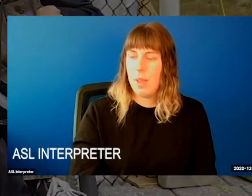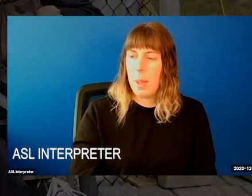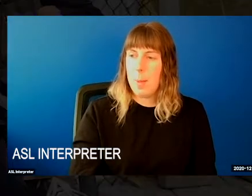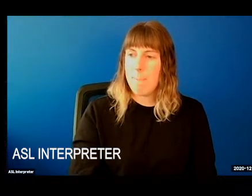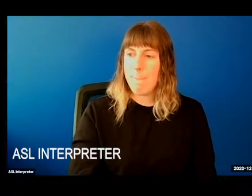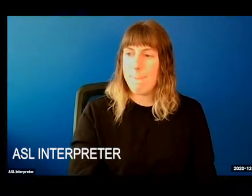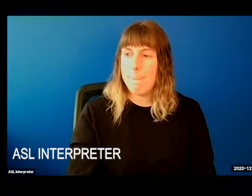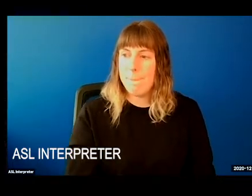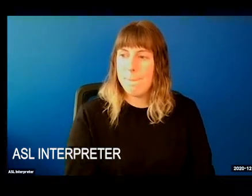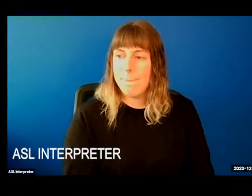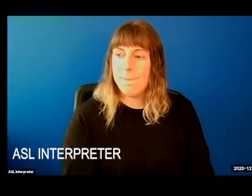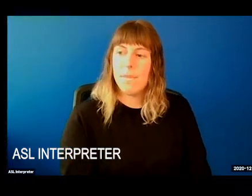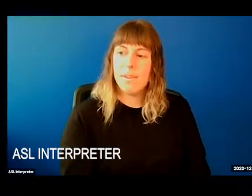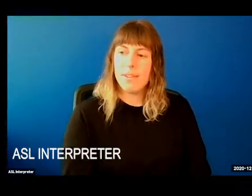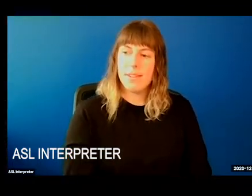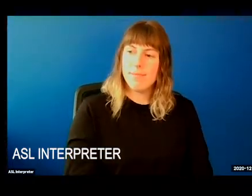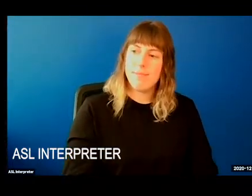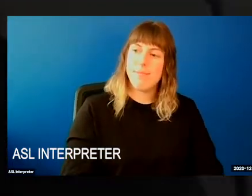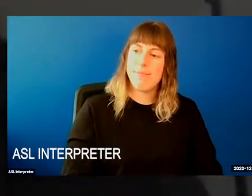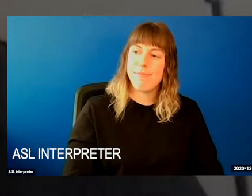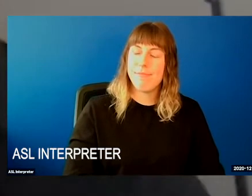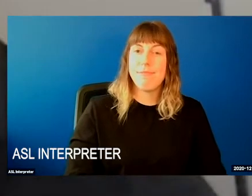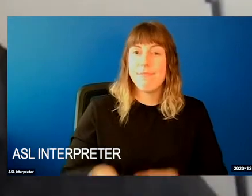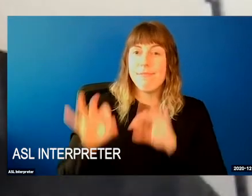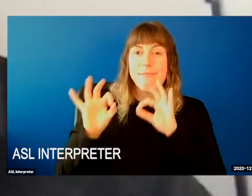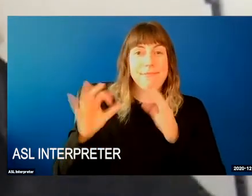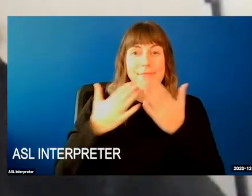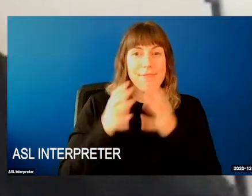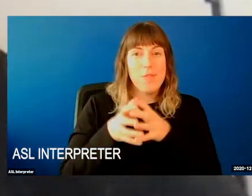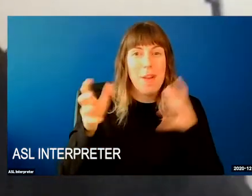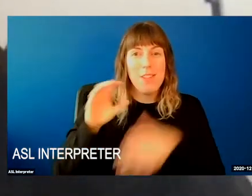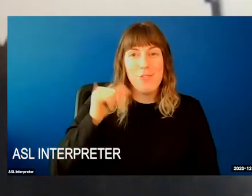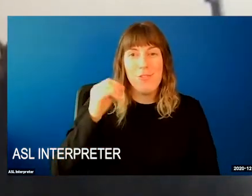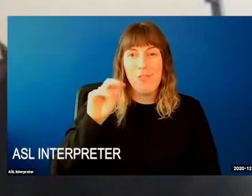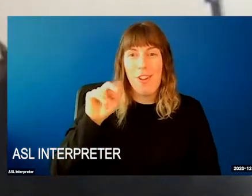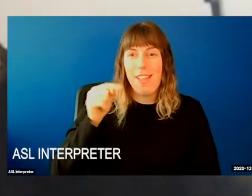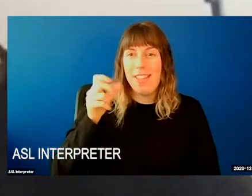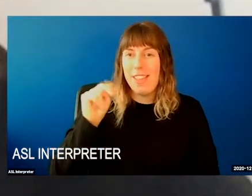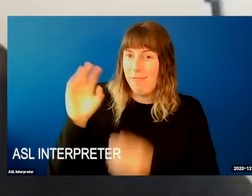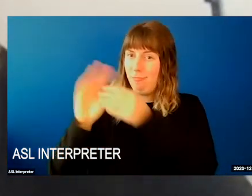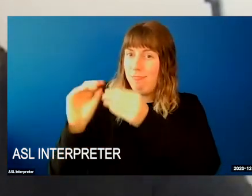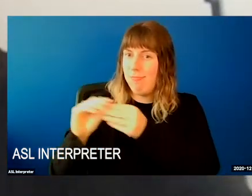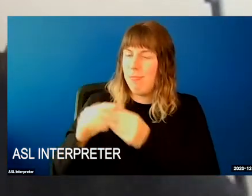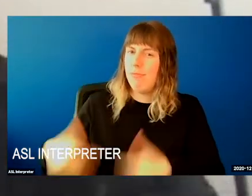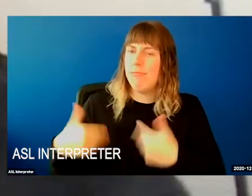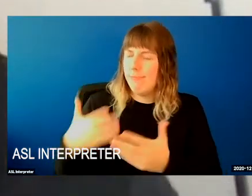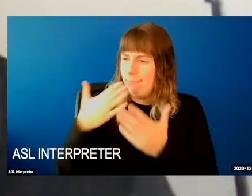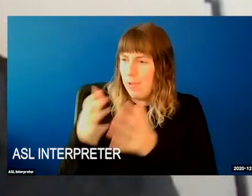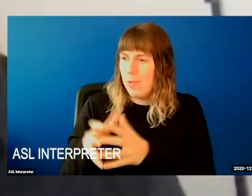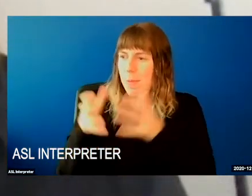Donc, merci beaucoup. Thank you so much, Jonathan, for sharing that story with us